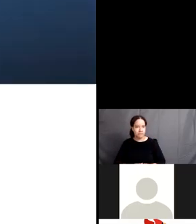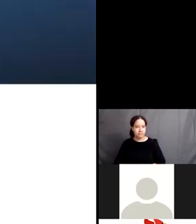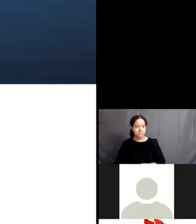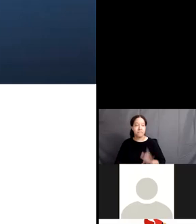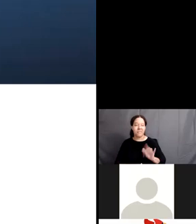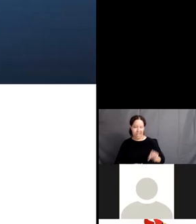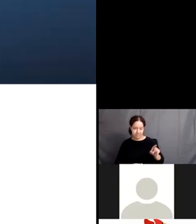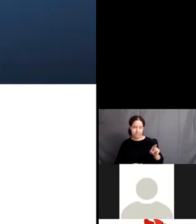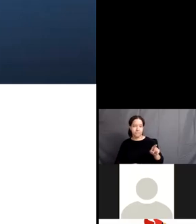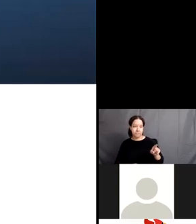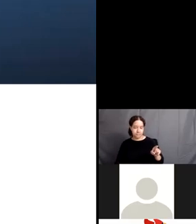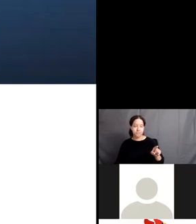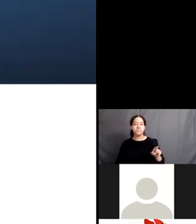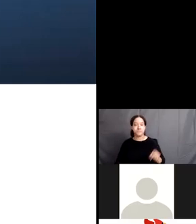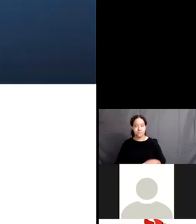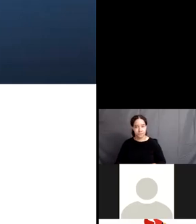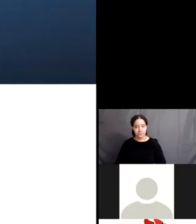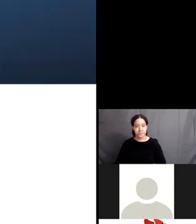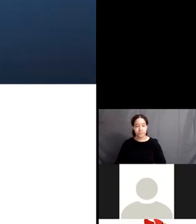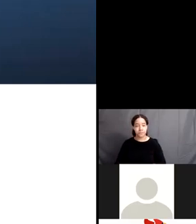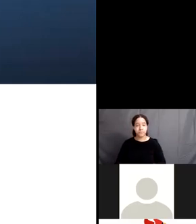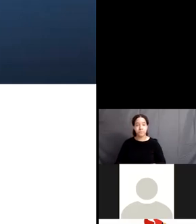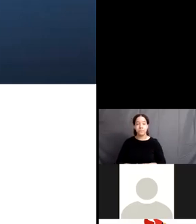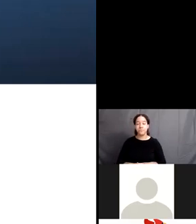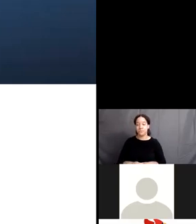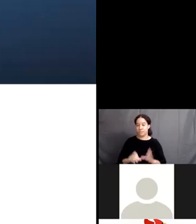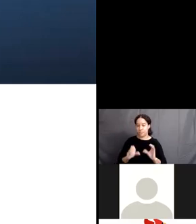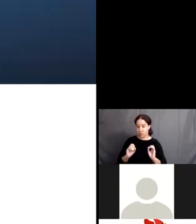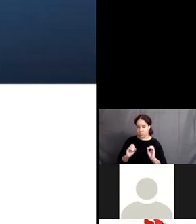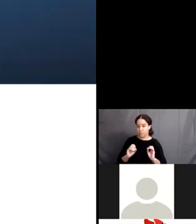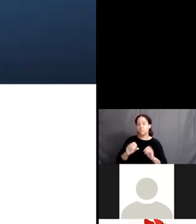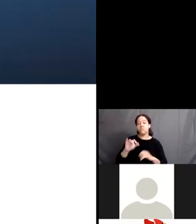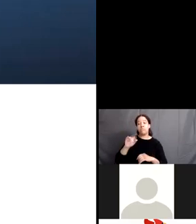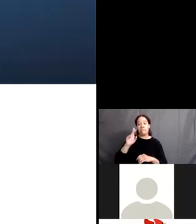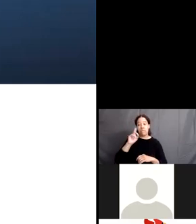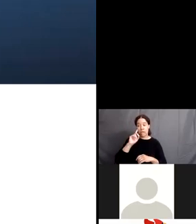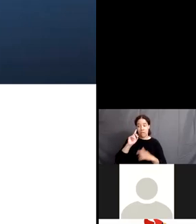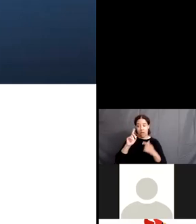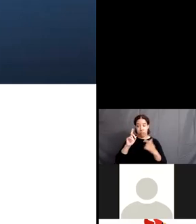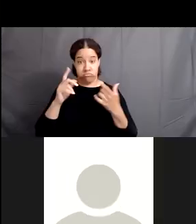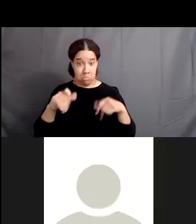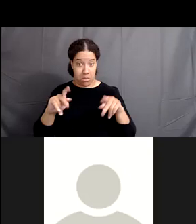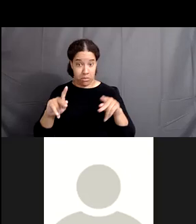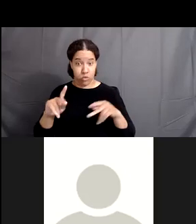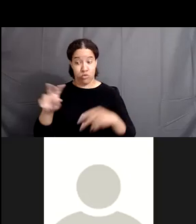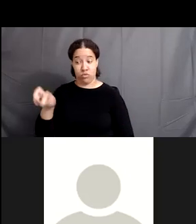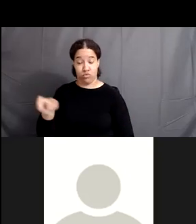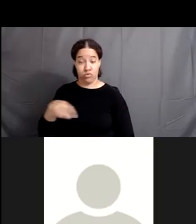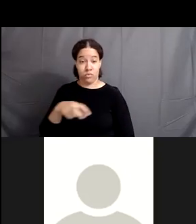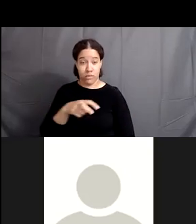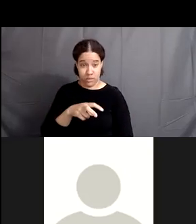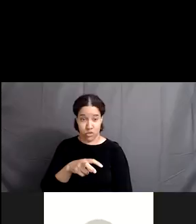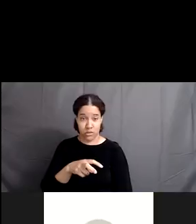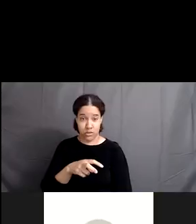There we go. So when we're thinking about an opportunity to transition an existing business that